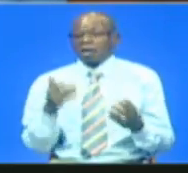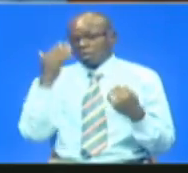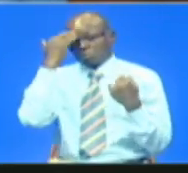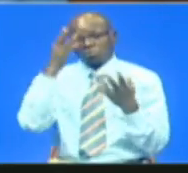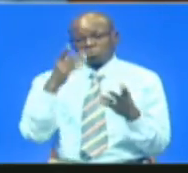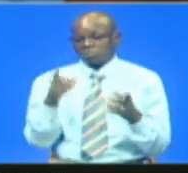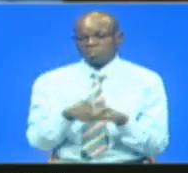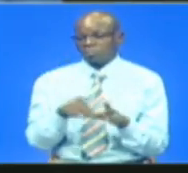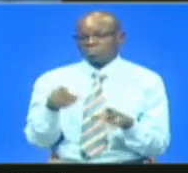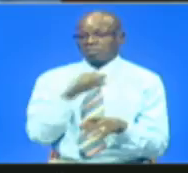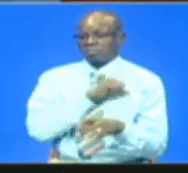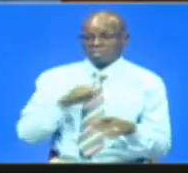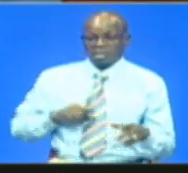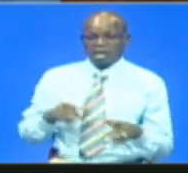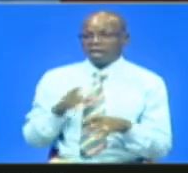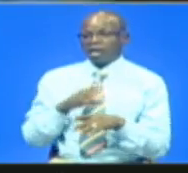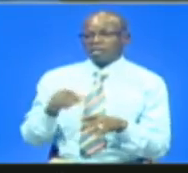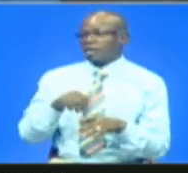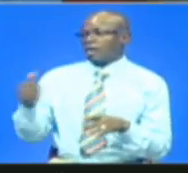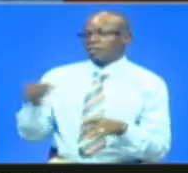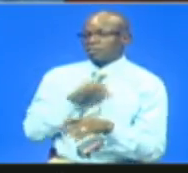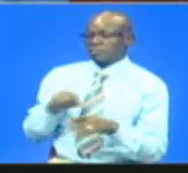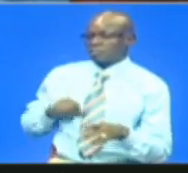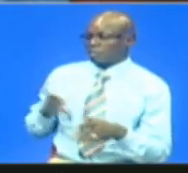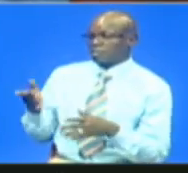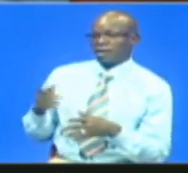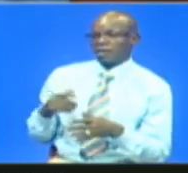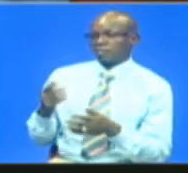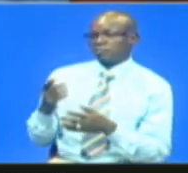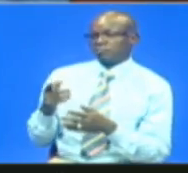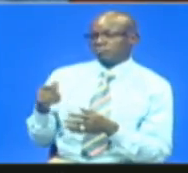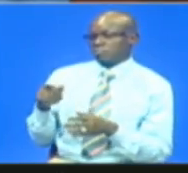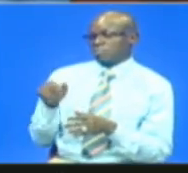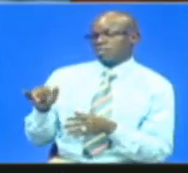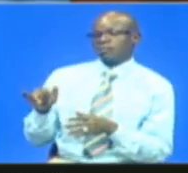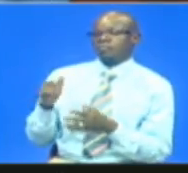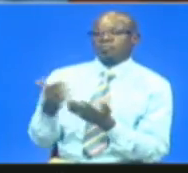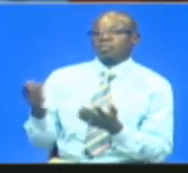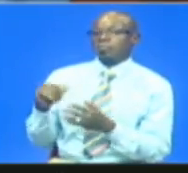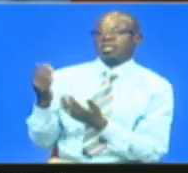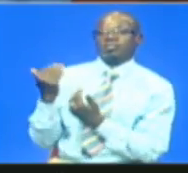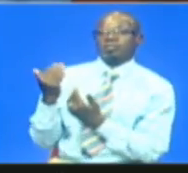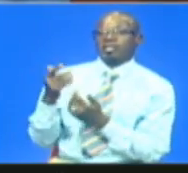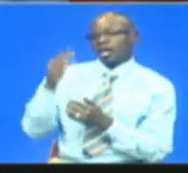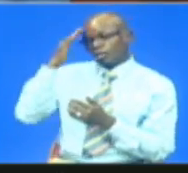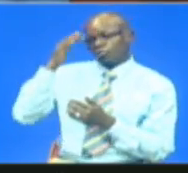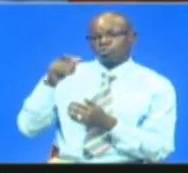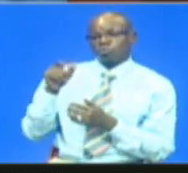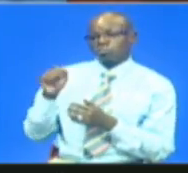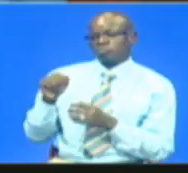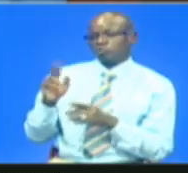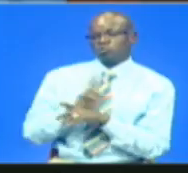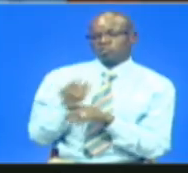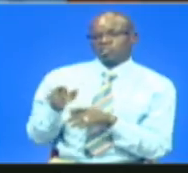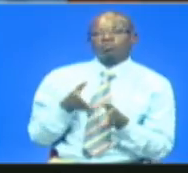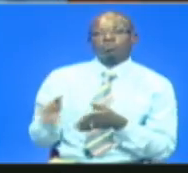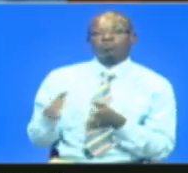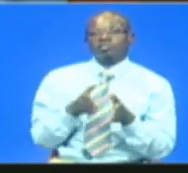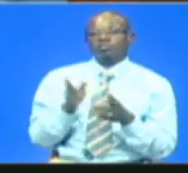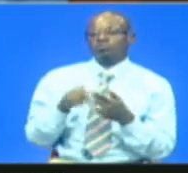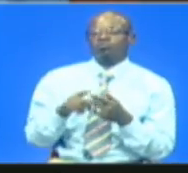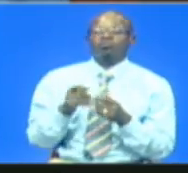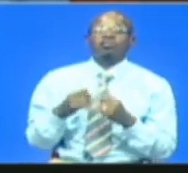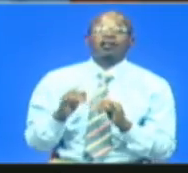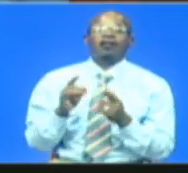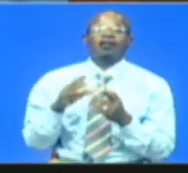the other senator here is something that I expected. Point I knew they could have used this opportunity to try